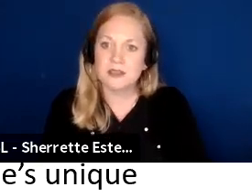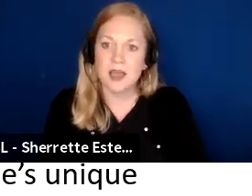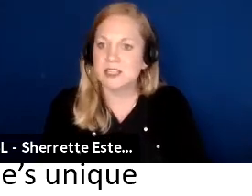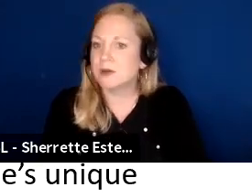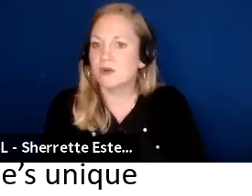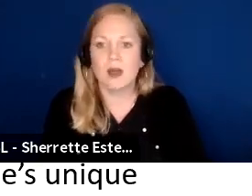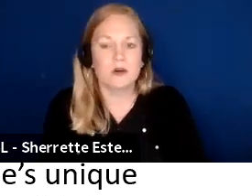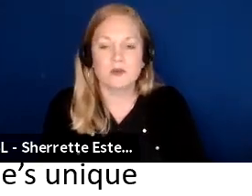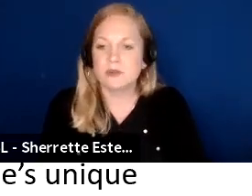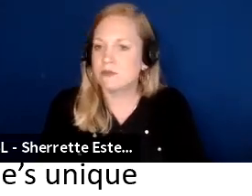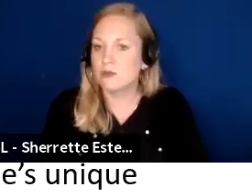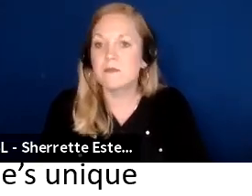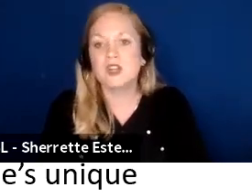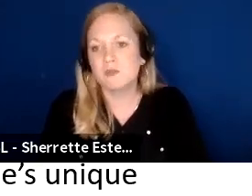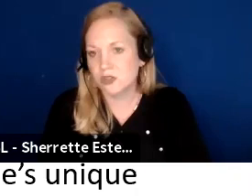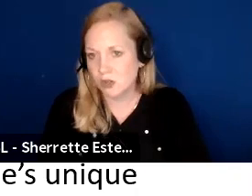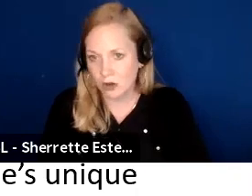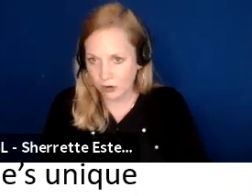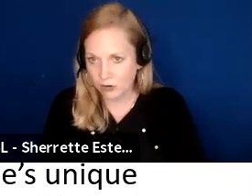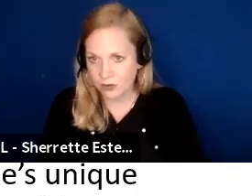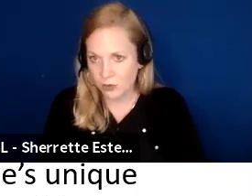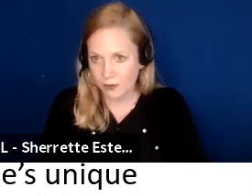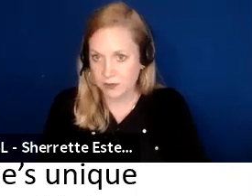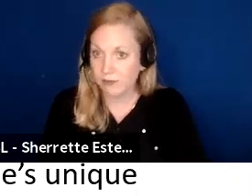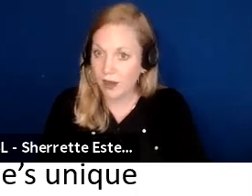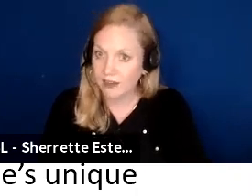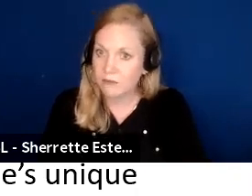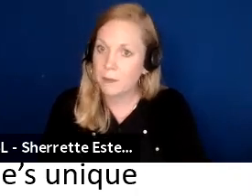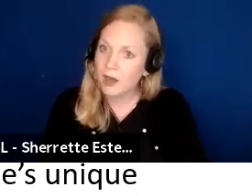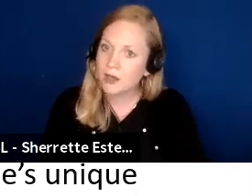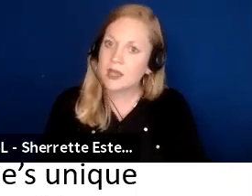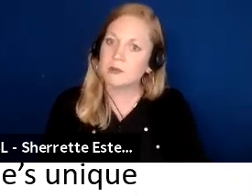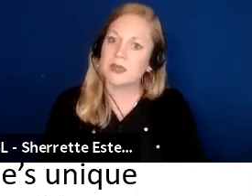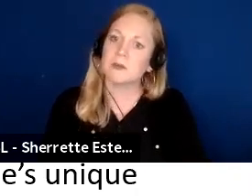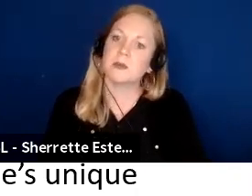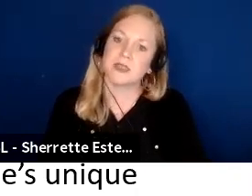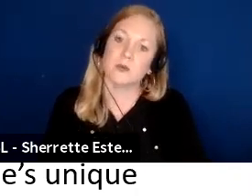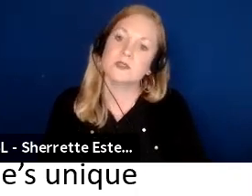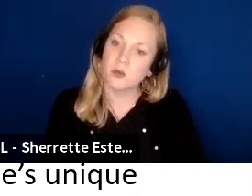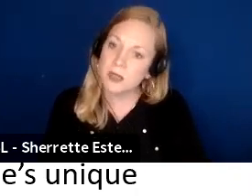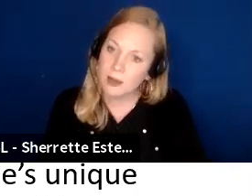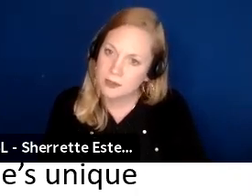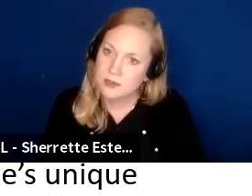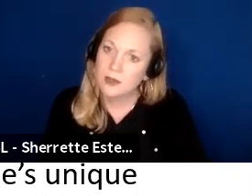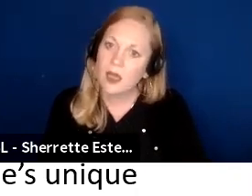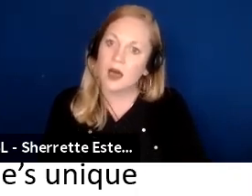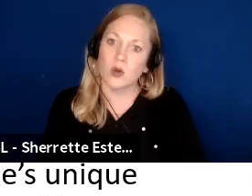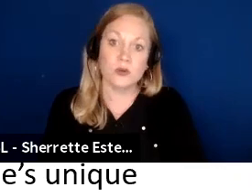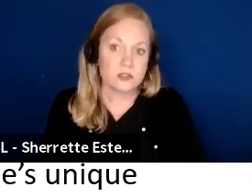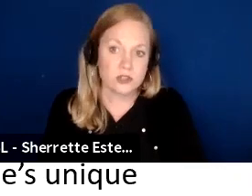DeafSpace has been around for much, much longer than 2005, but it became something that was